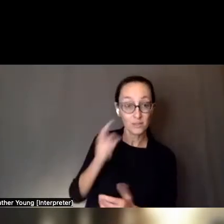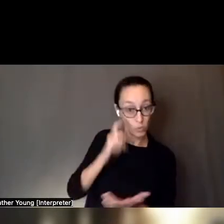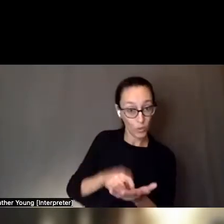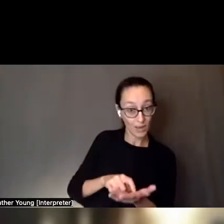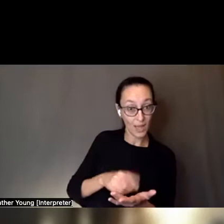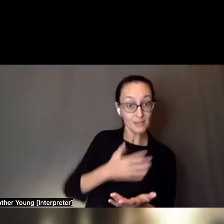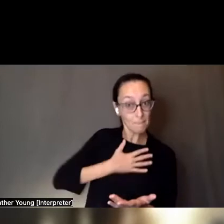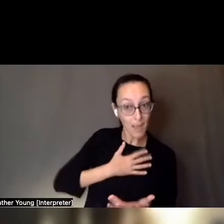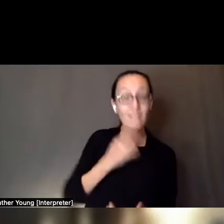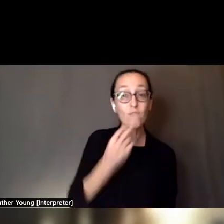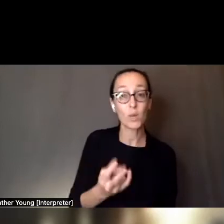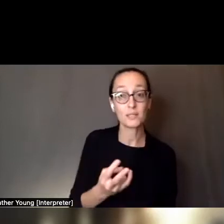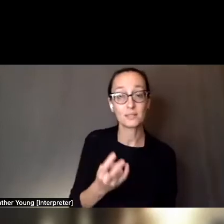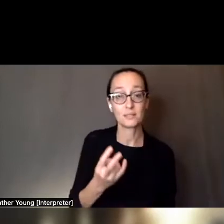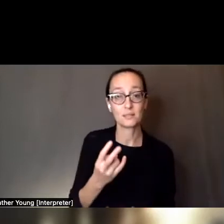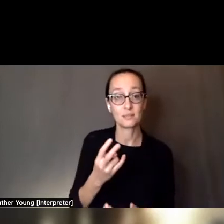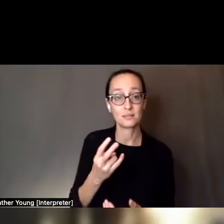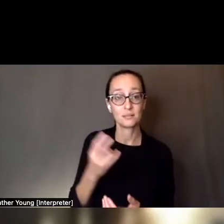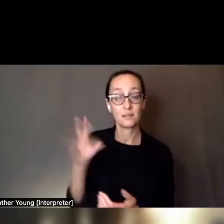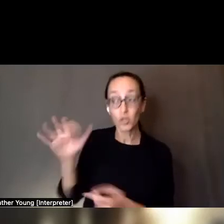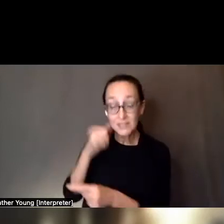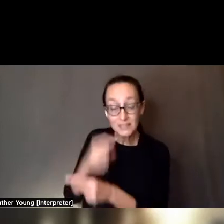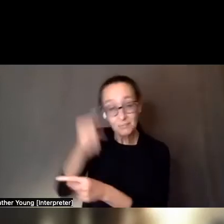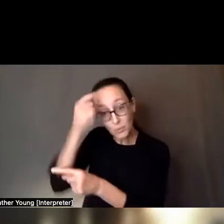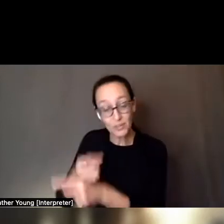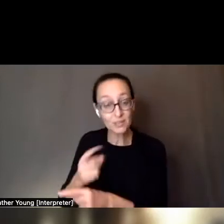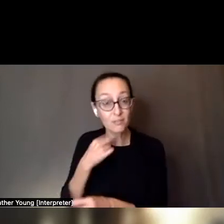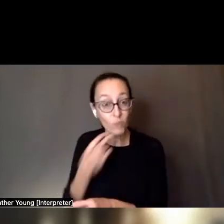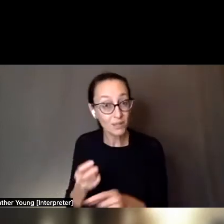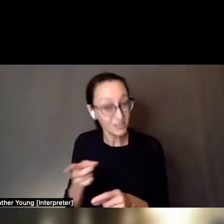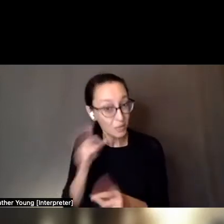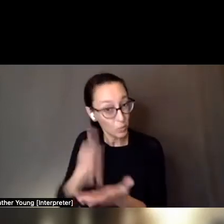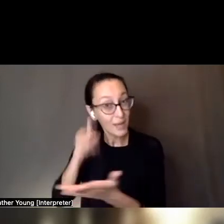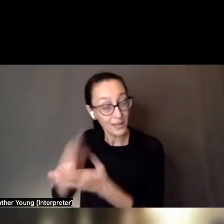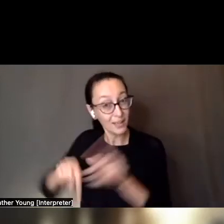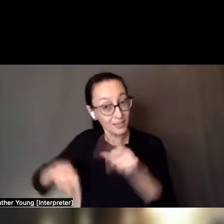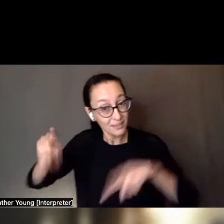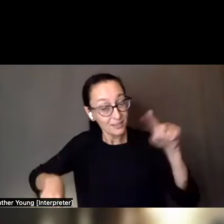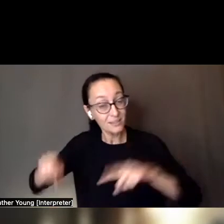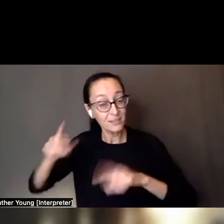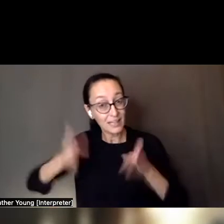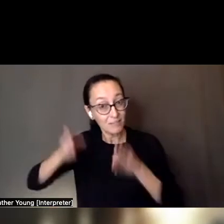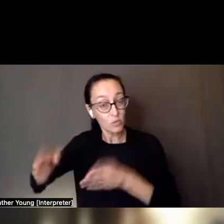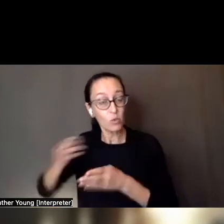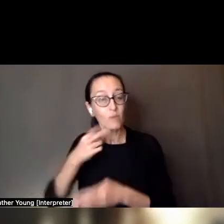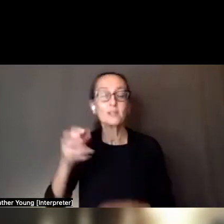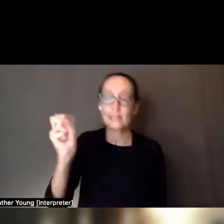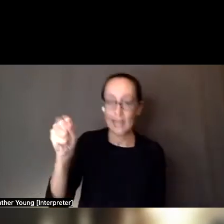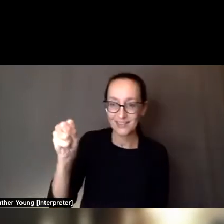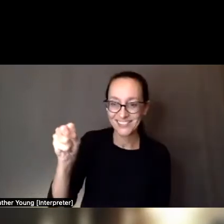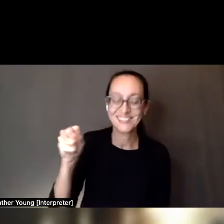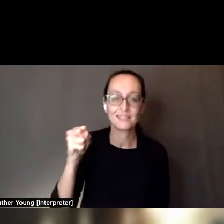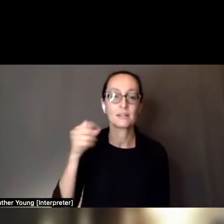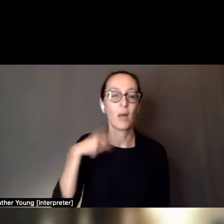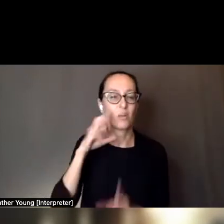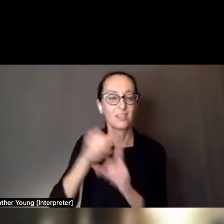recognize my voice and that of her siblings? And the answer is yes. And I'm going to tell you a little bit more about that, but that's